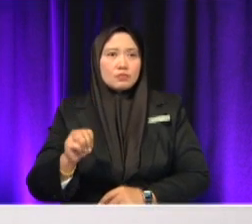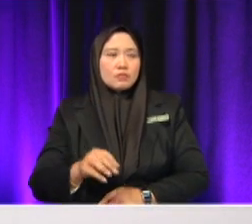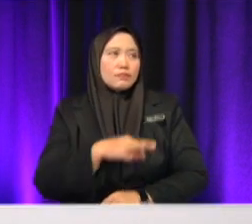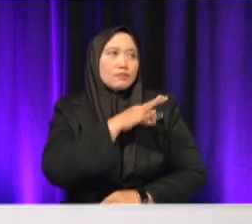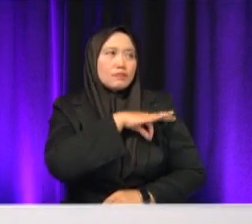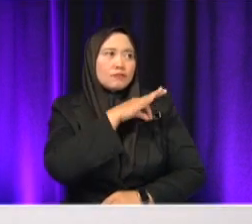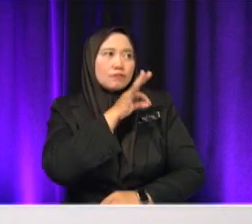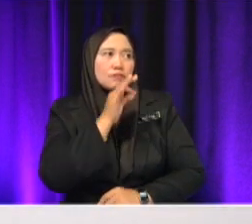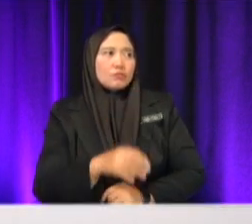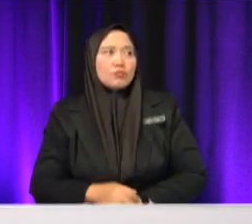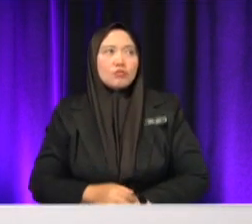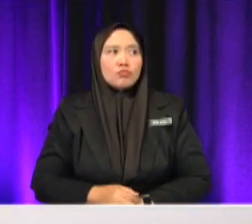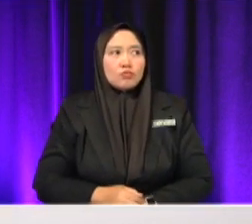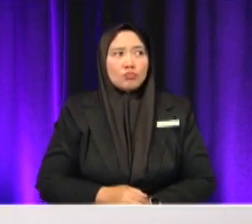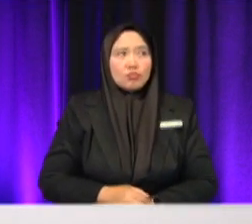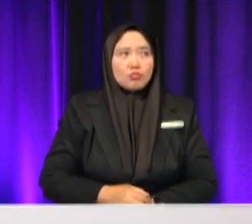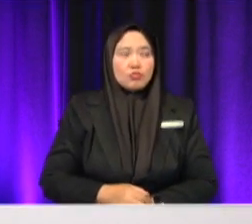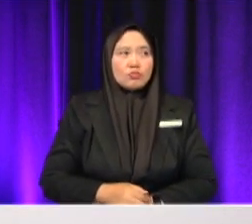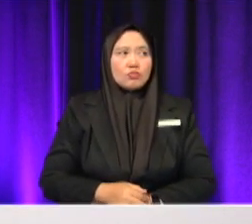Okay, Husna.